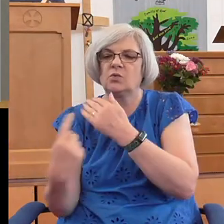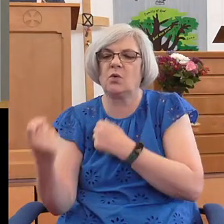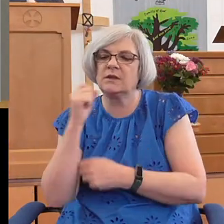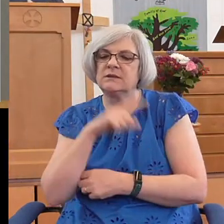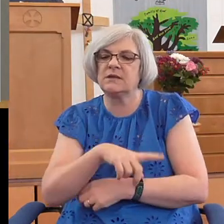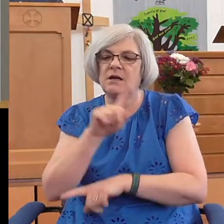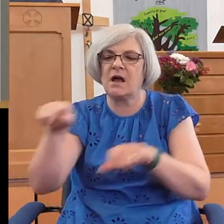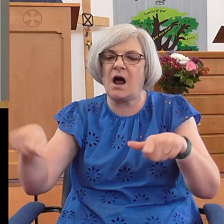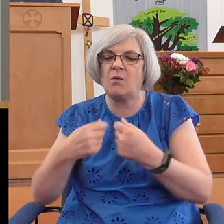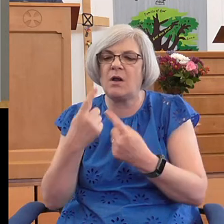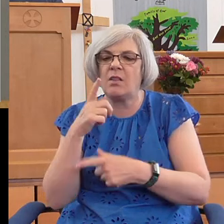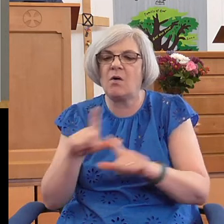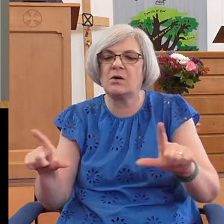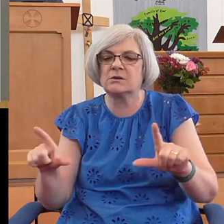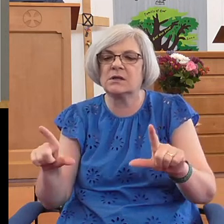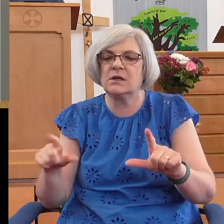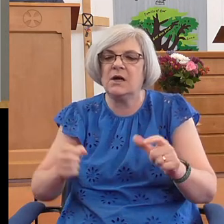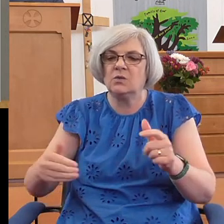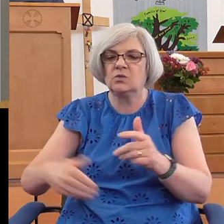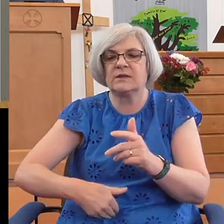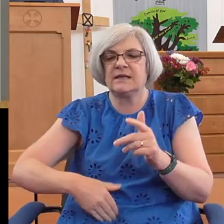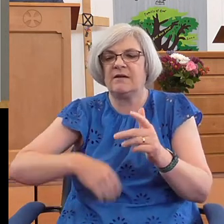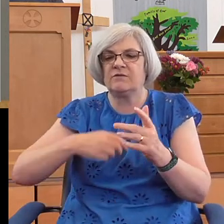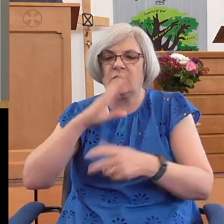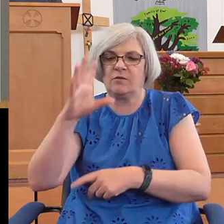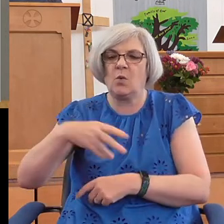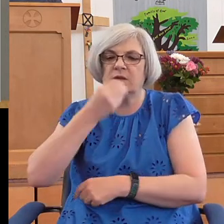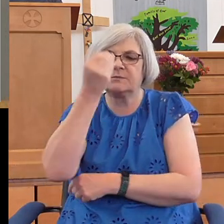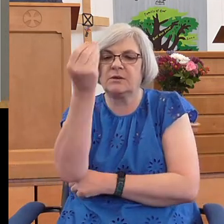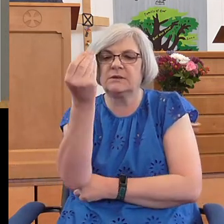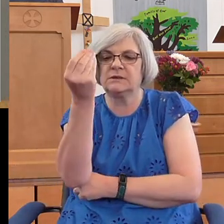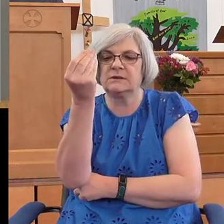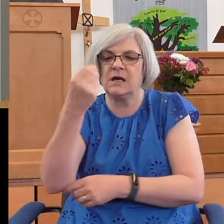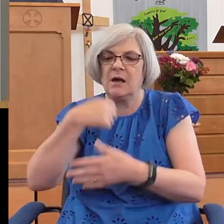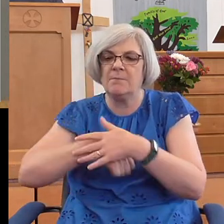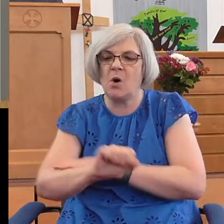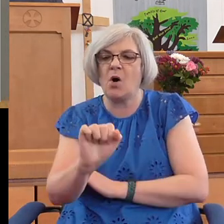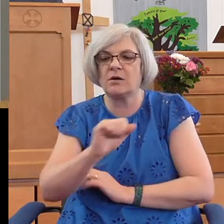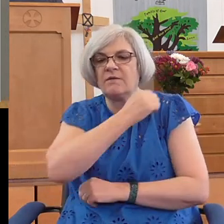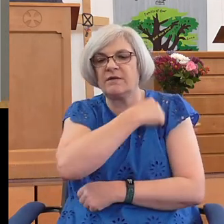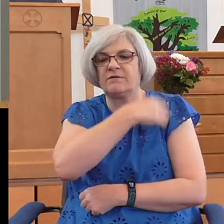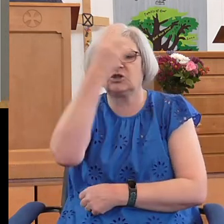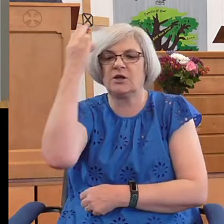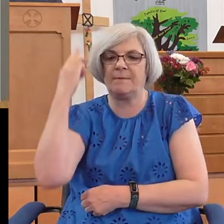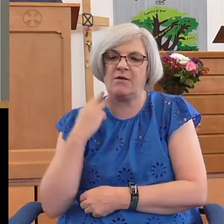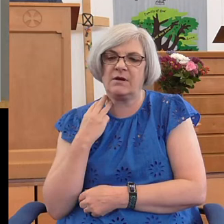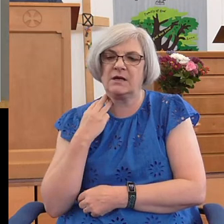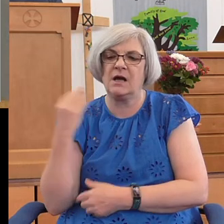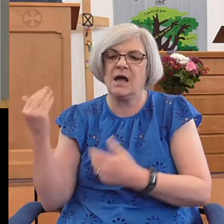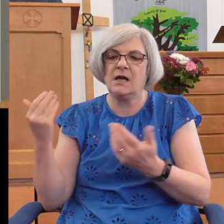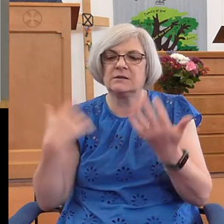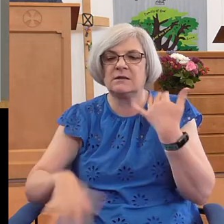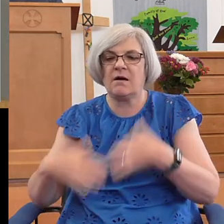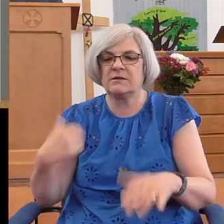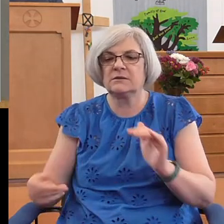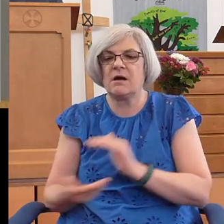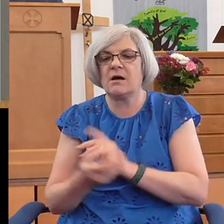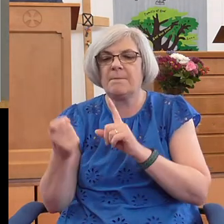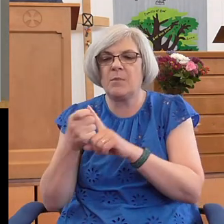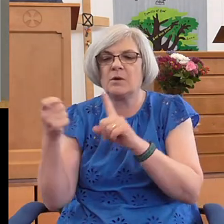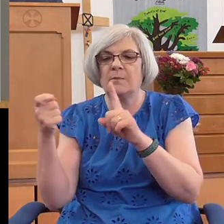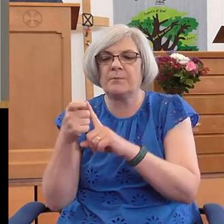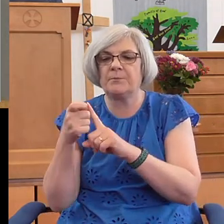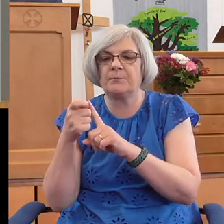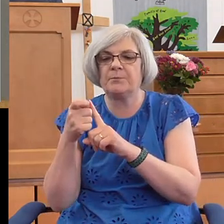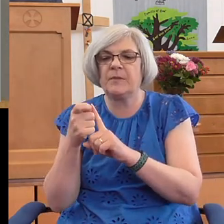only Son, our Lord, who was conceived by the Holy Spirit, born of the Virgin Mary, suffered under